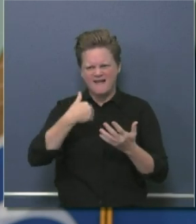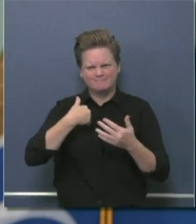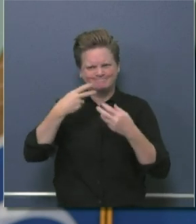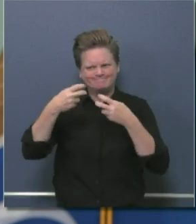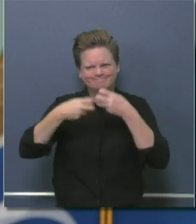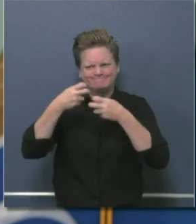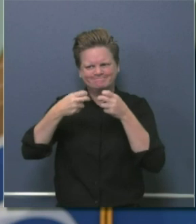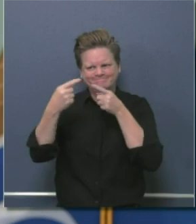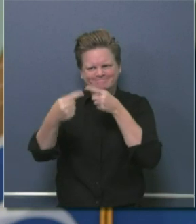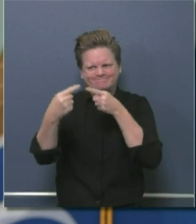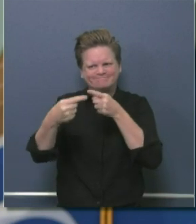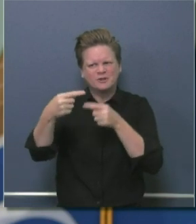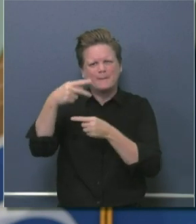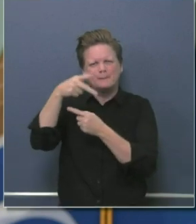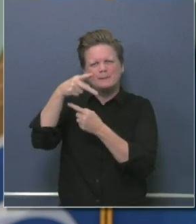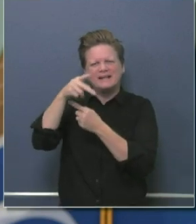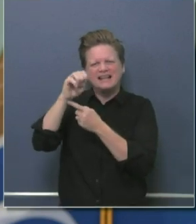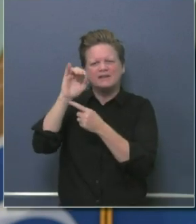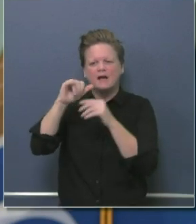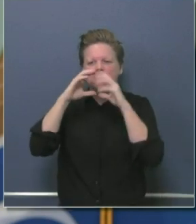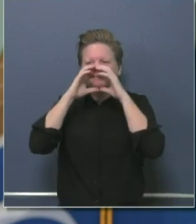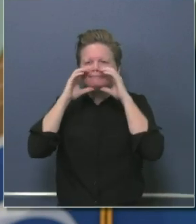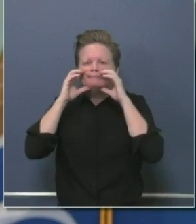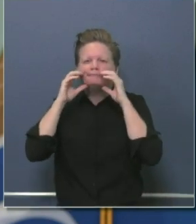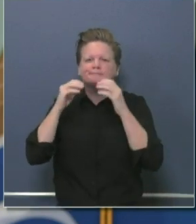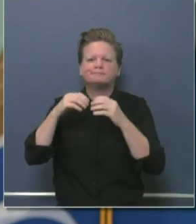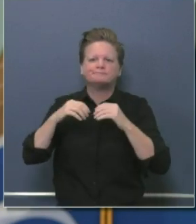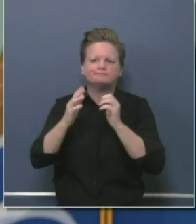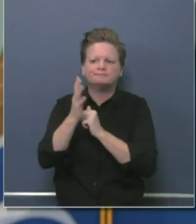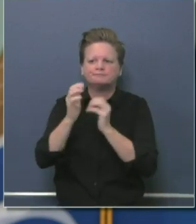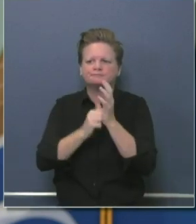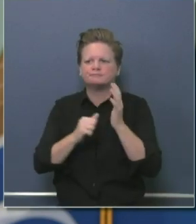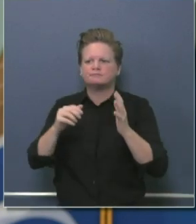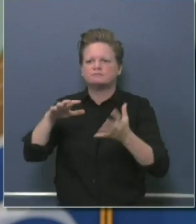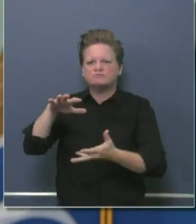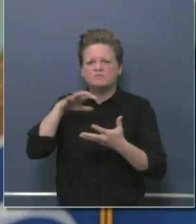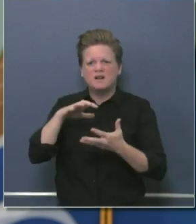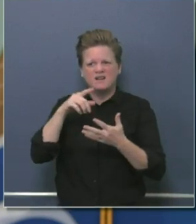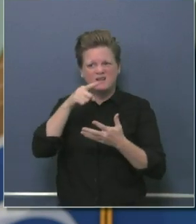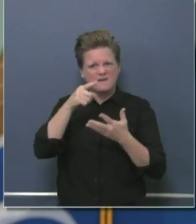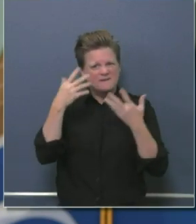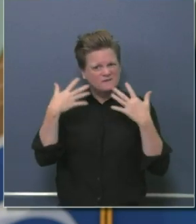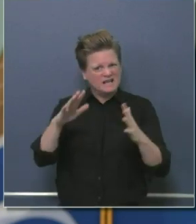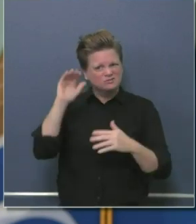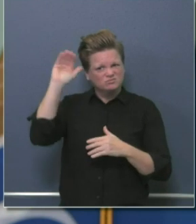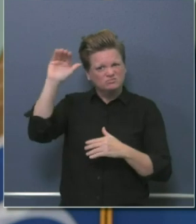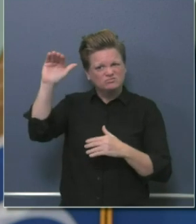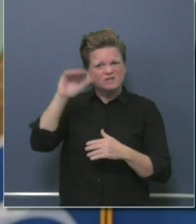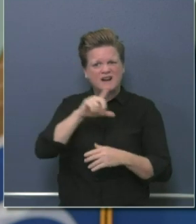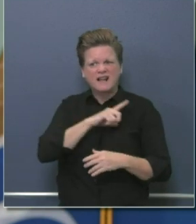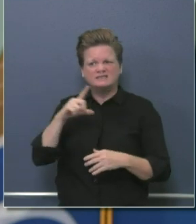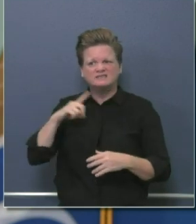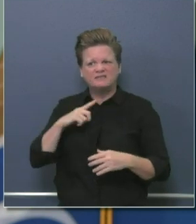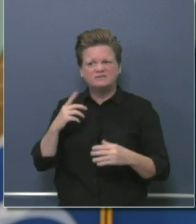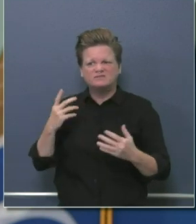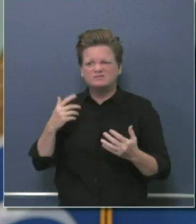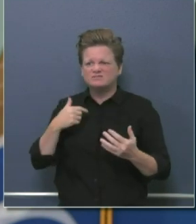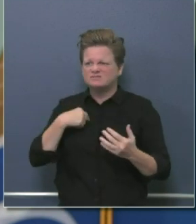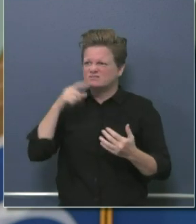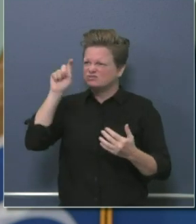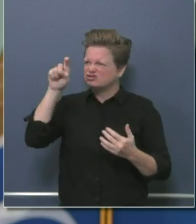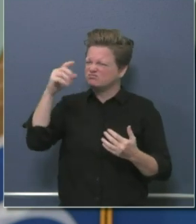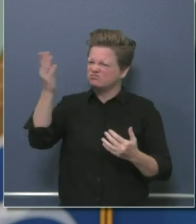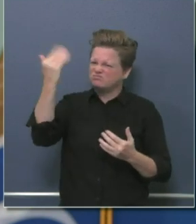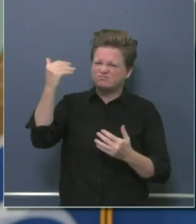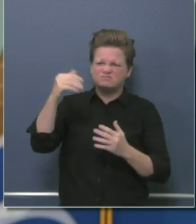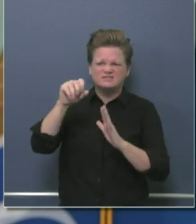your administration had any discussions with the legislature about the possibility of enacting a statewide Defense Production Act that would give the